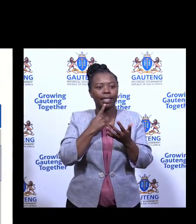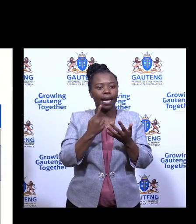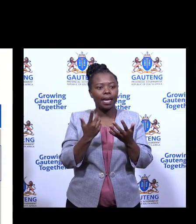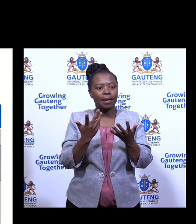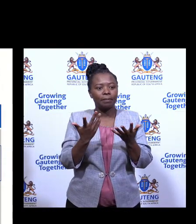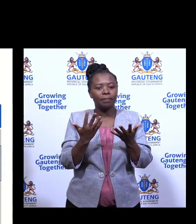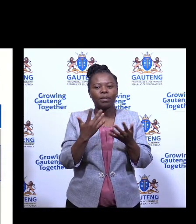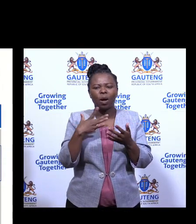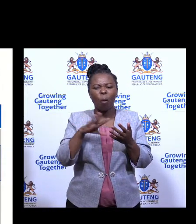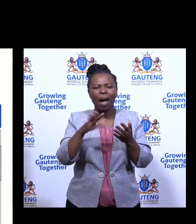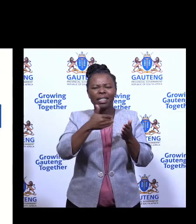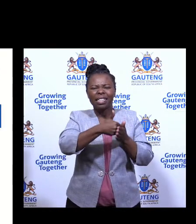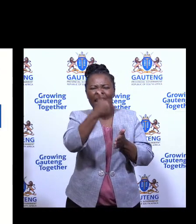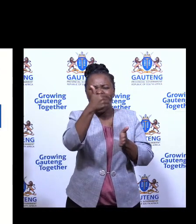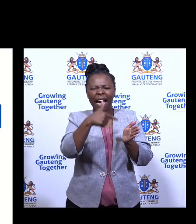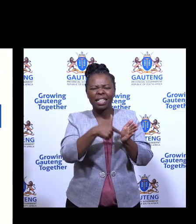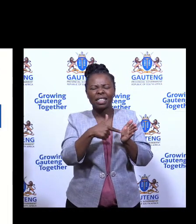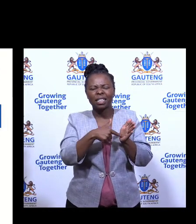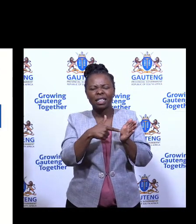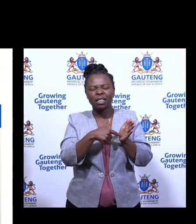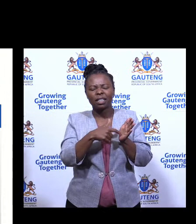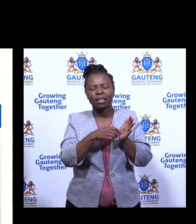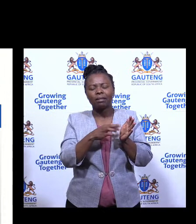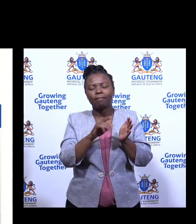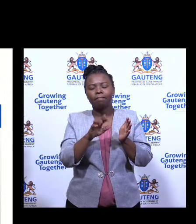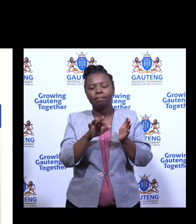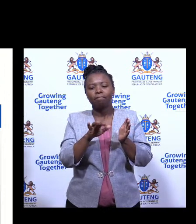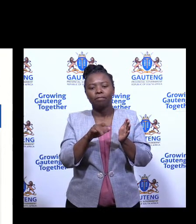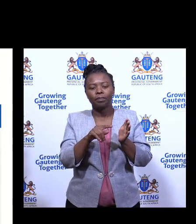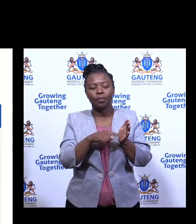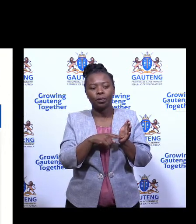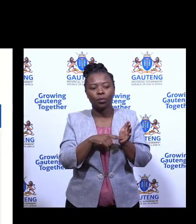I want that slide that shows